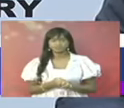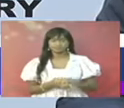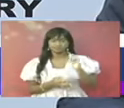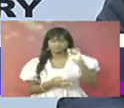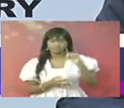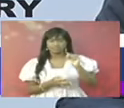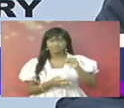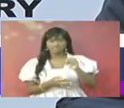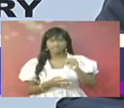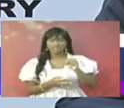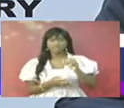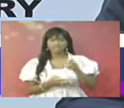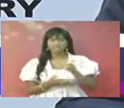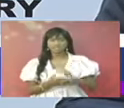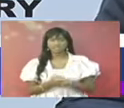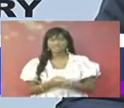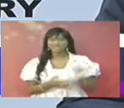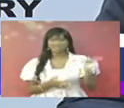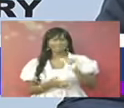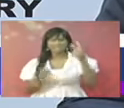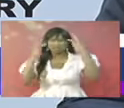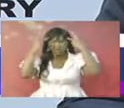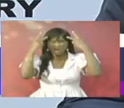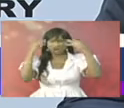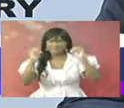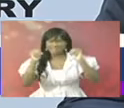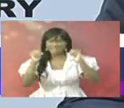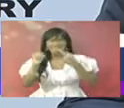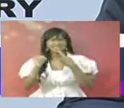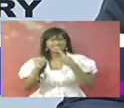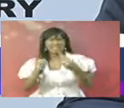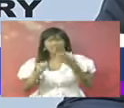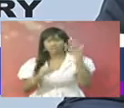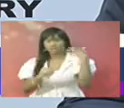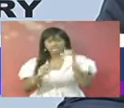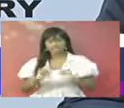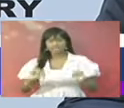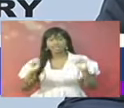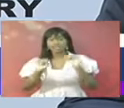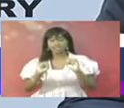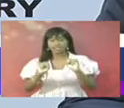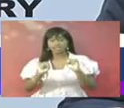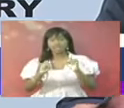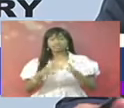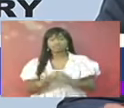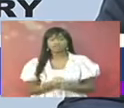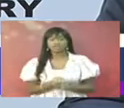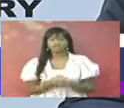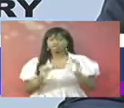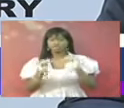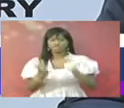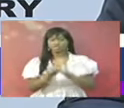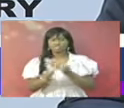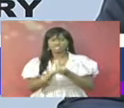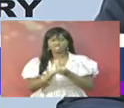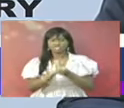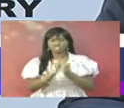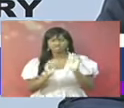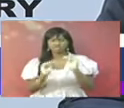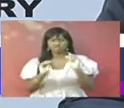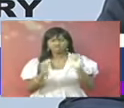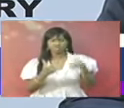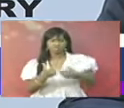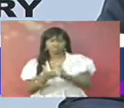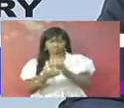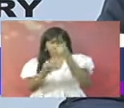more or less it stands as to what the Prime Minister would have given on Saturday gone. In terms of his update, there has been no change that I am aware of.